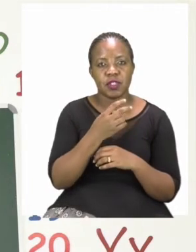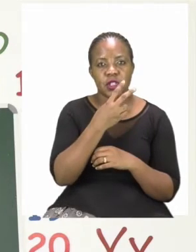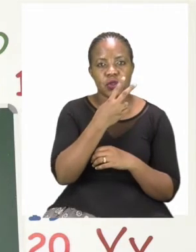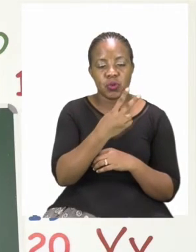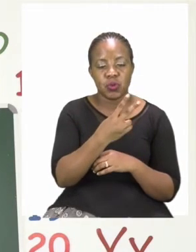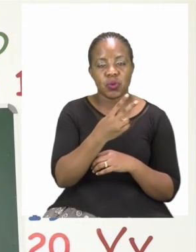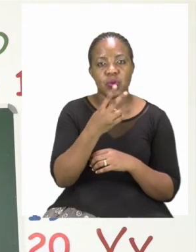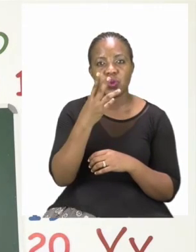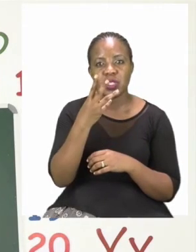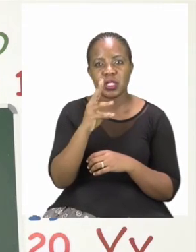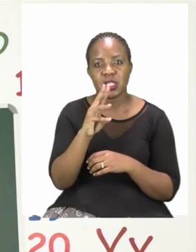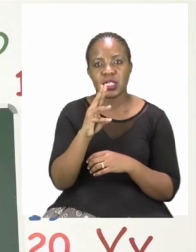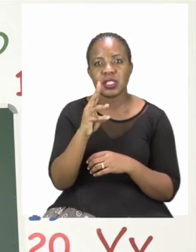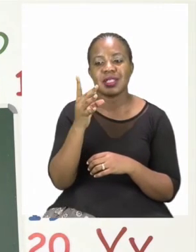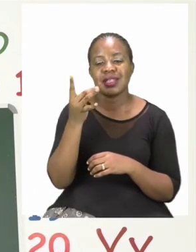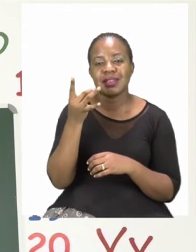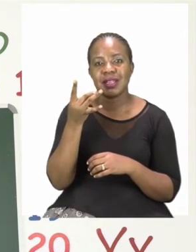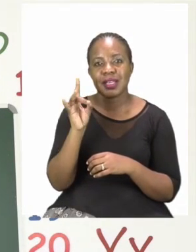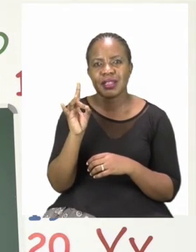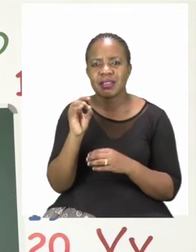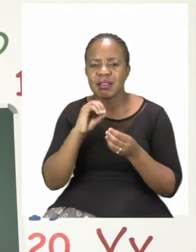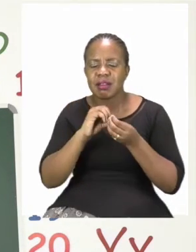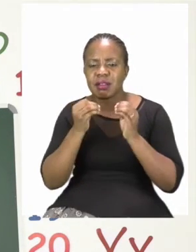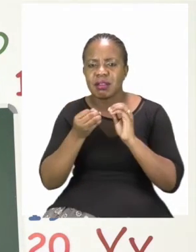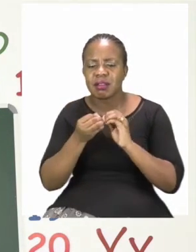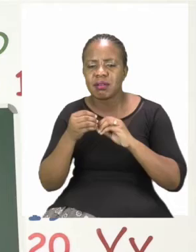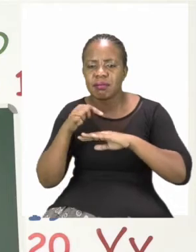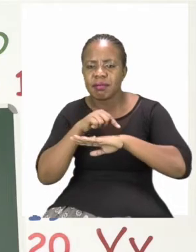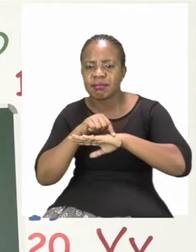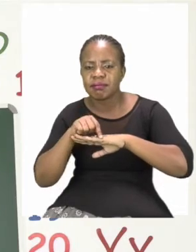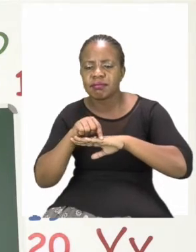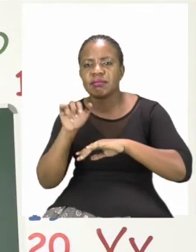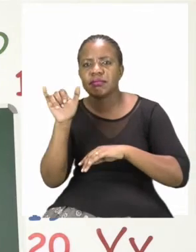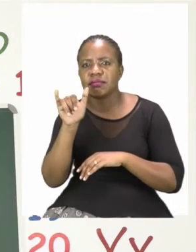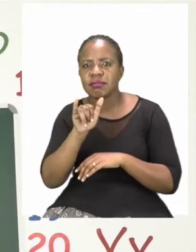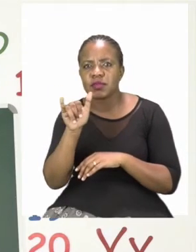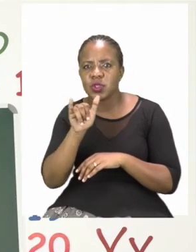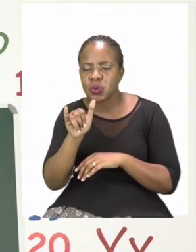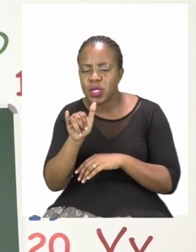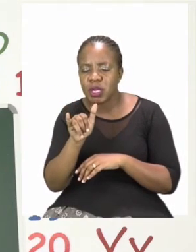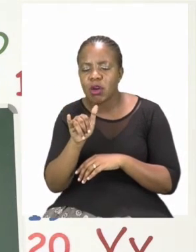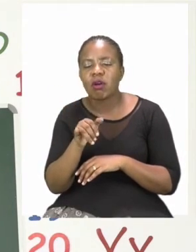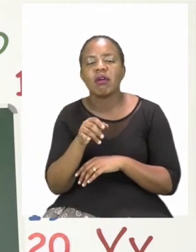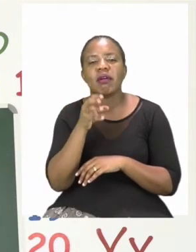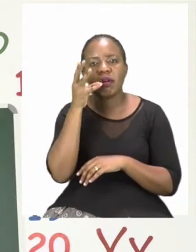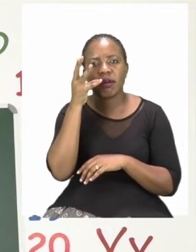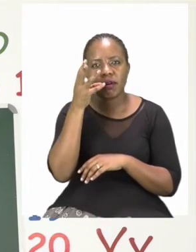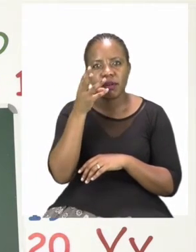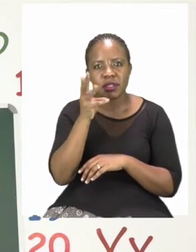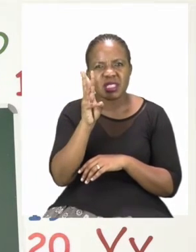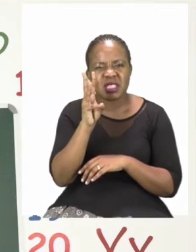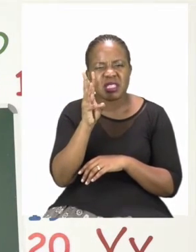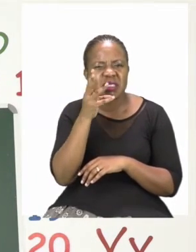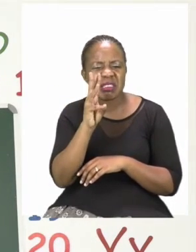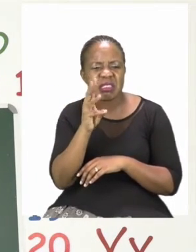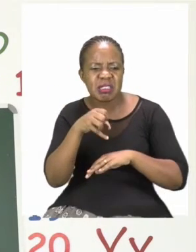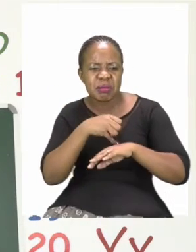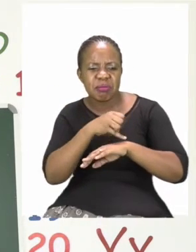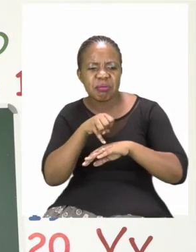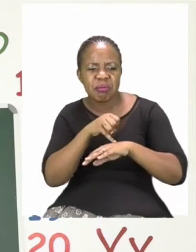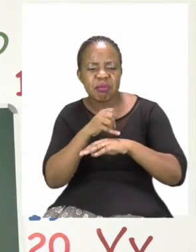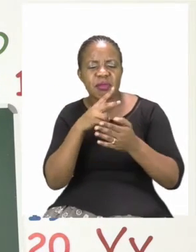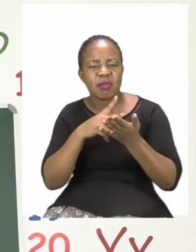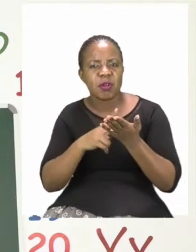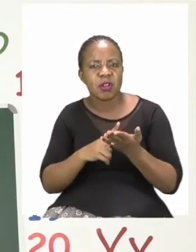6 is the one that is underlined. So, is 6 sitting under units?